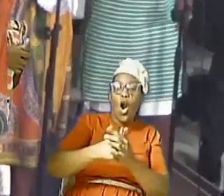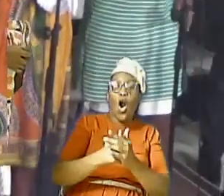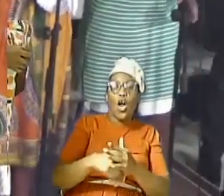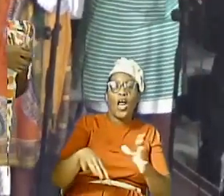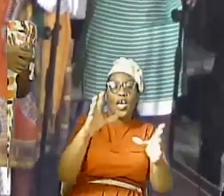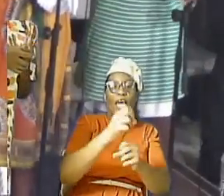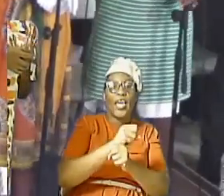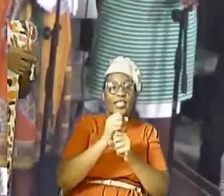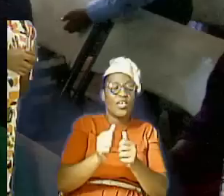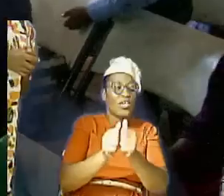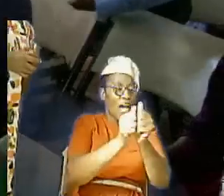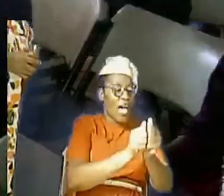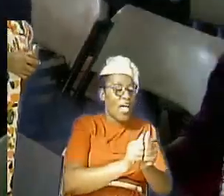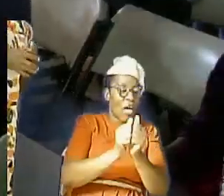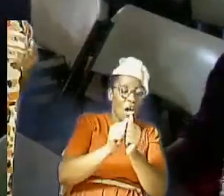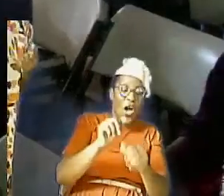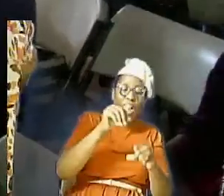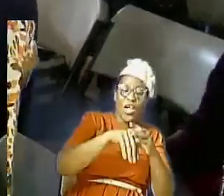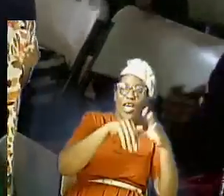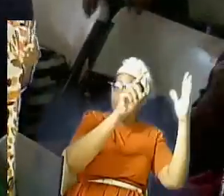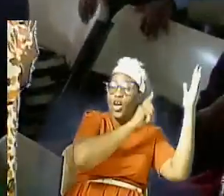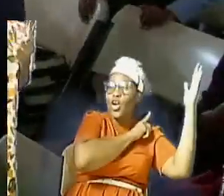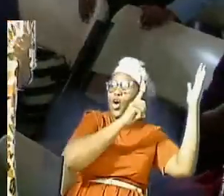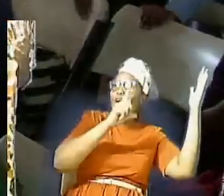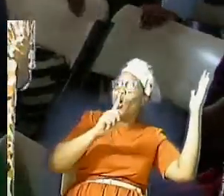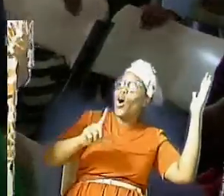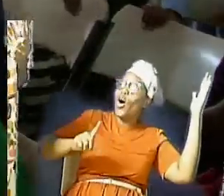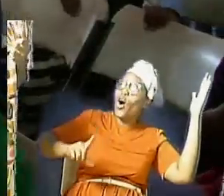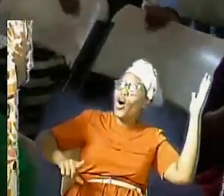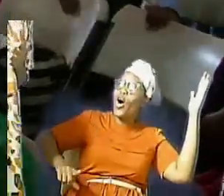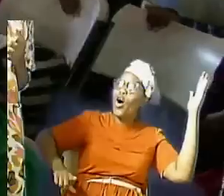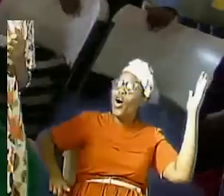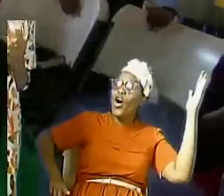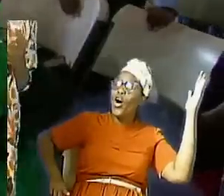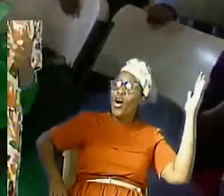Lord, let us all get together in the